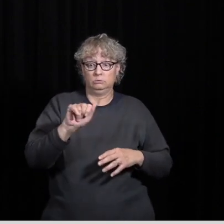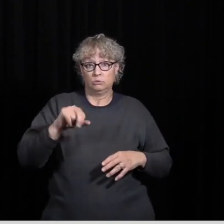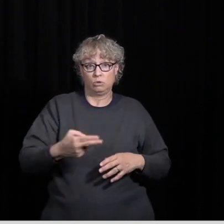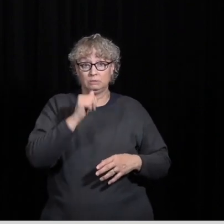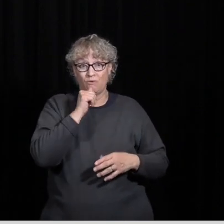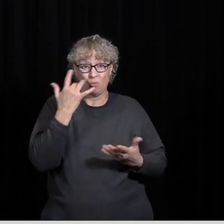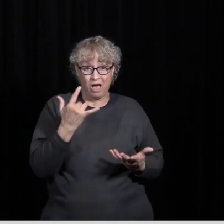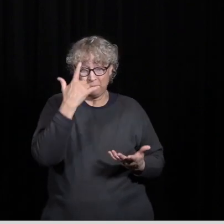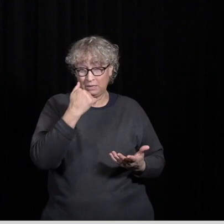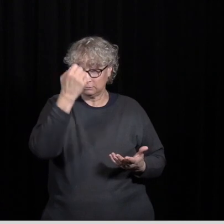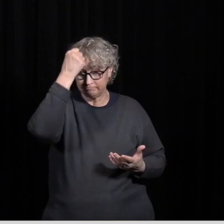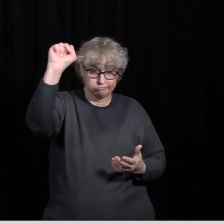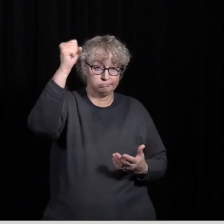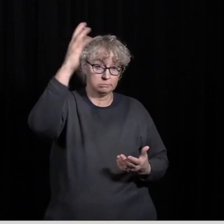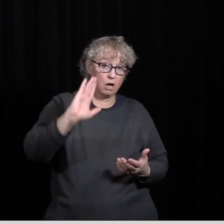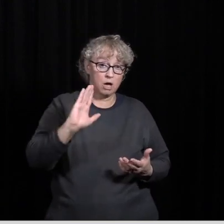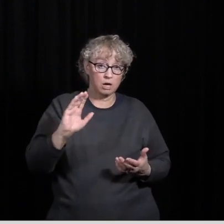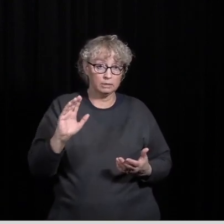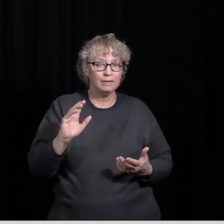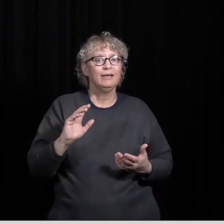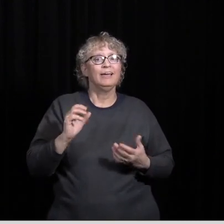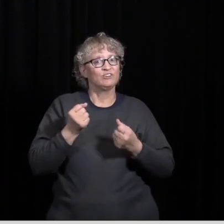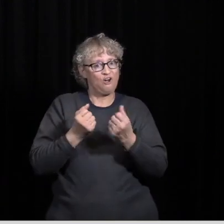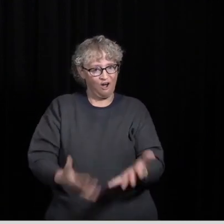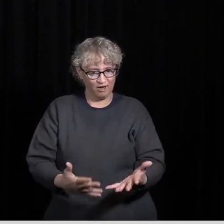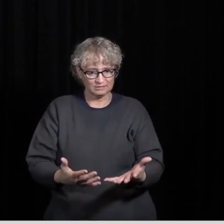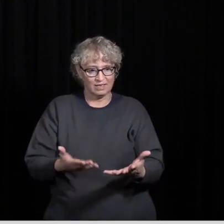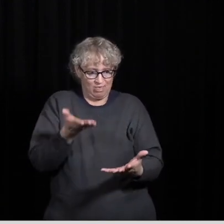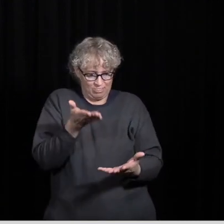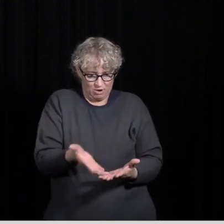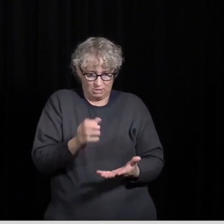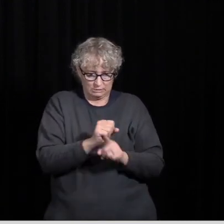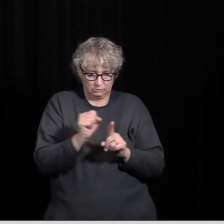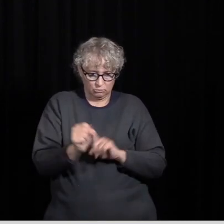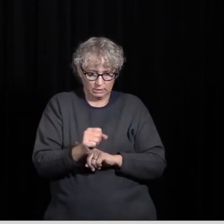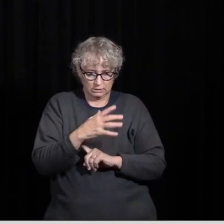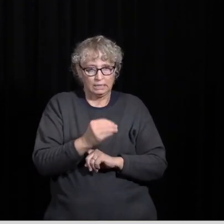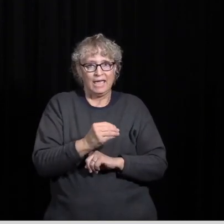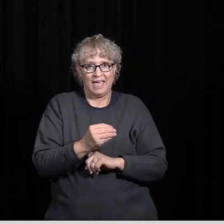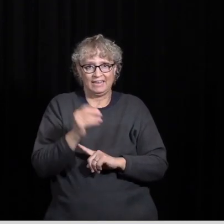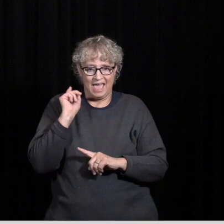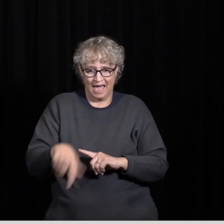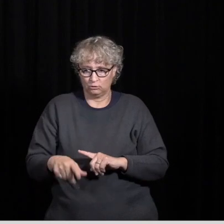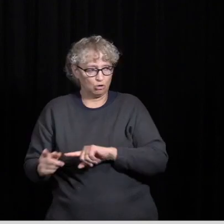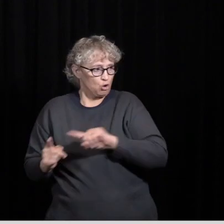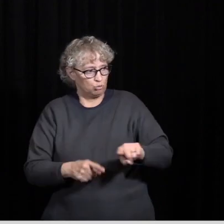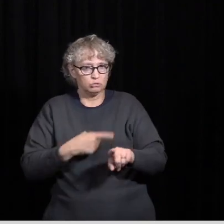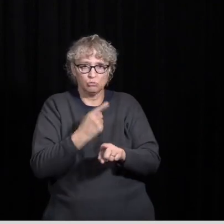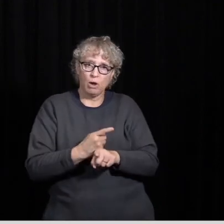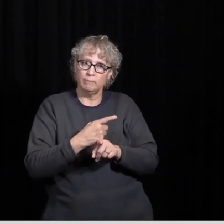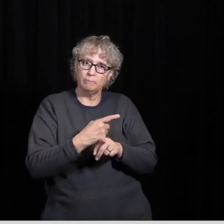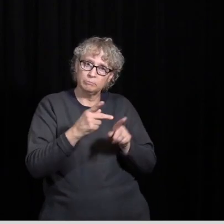to God, and that disobedience to God caused him to be in a situation that turned him around and put him back on the path that God wanted him to be